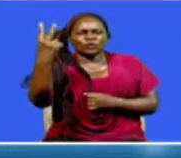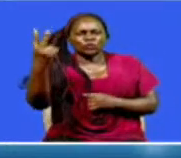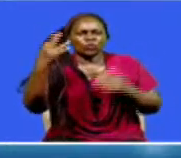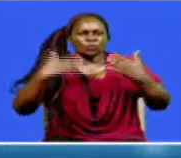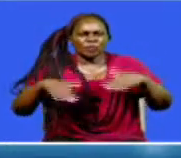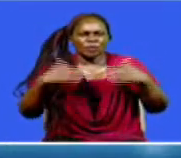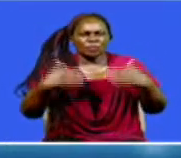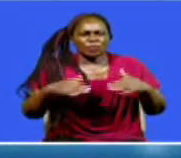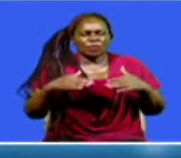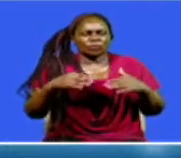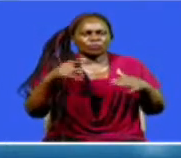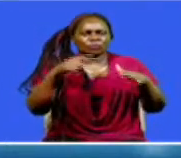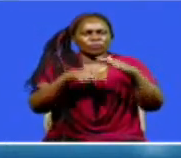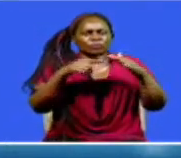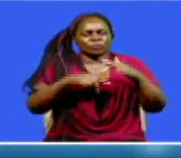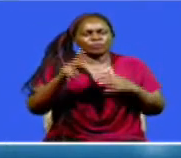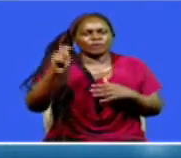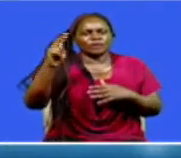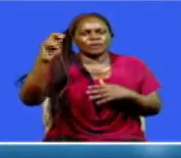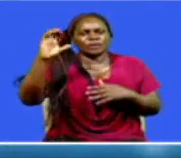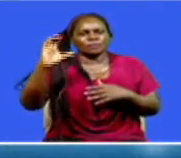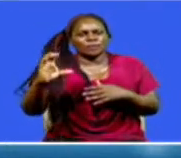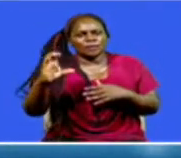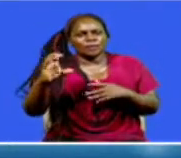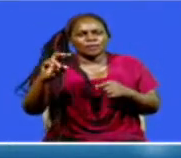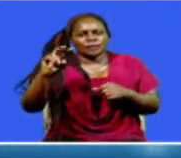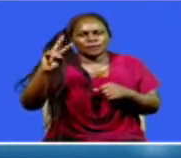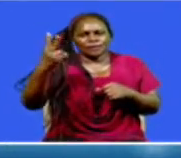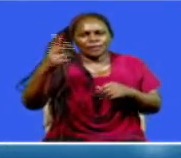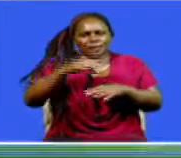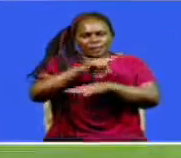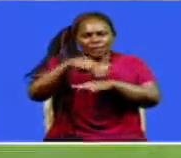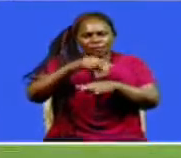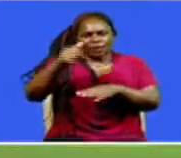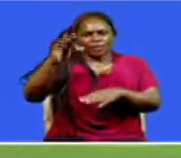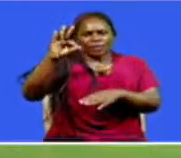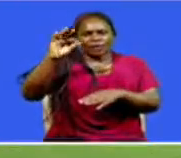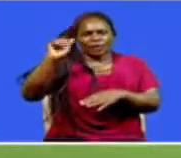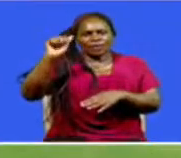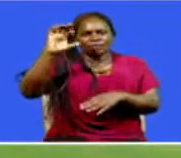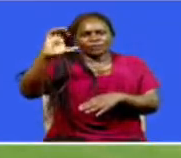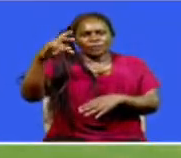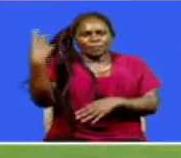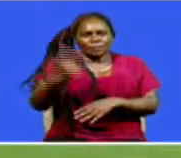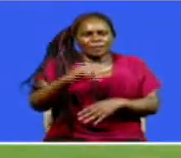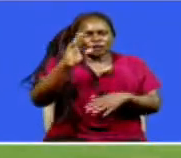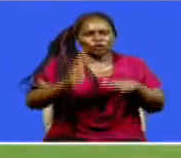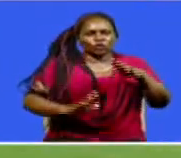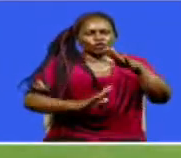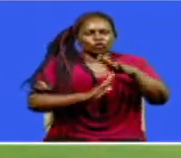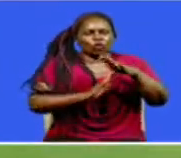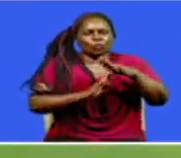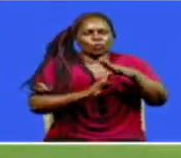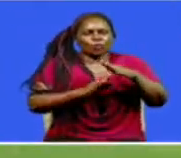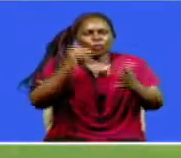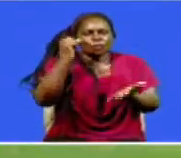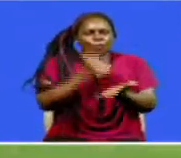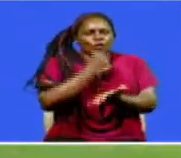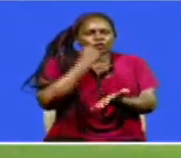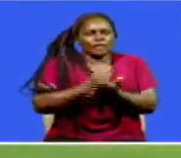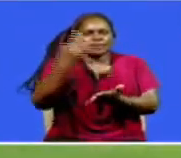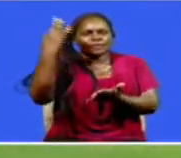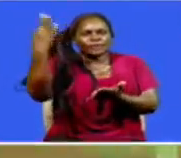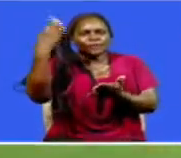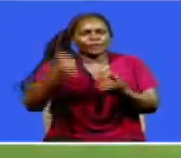Namasaka netted for Ulinzi and KCB in the second half. Elsewhere, FC Talanta beat top of the table, Posta Rangers